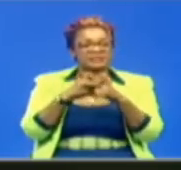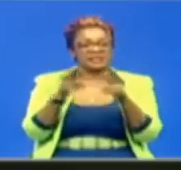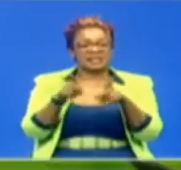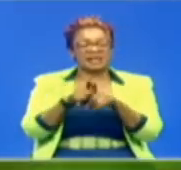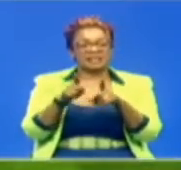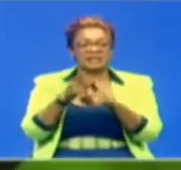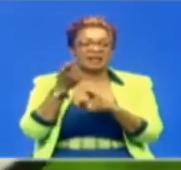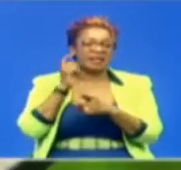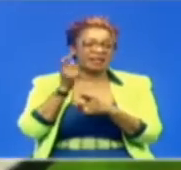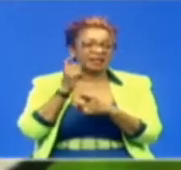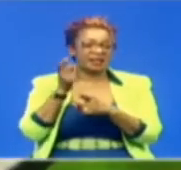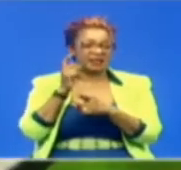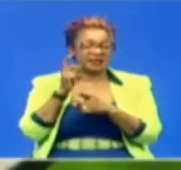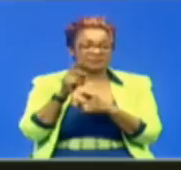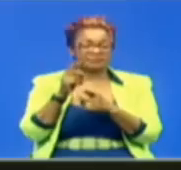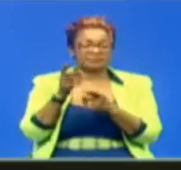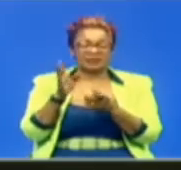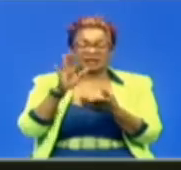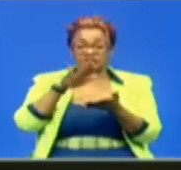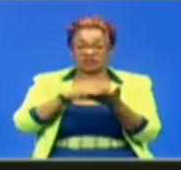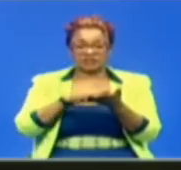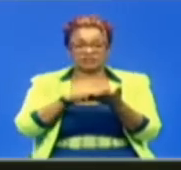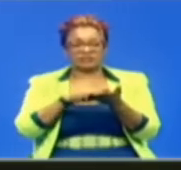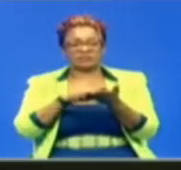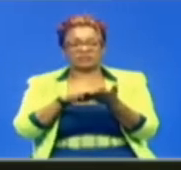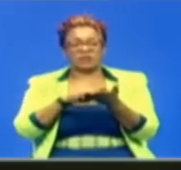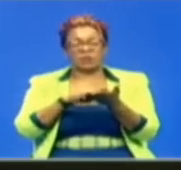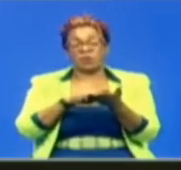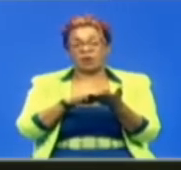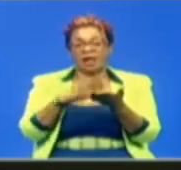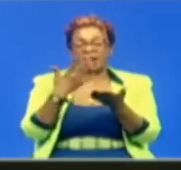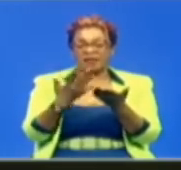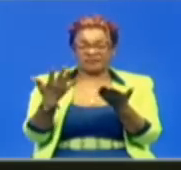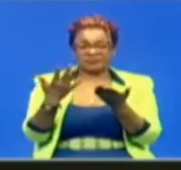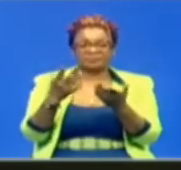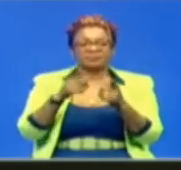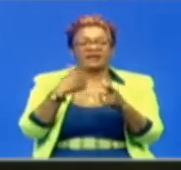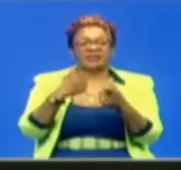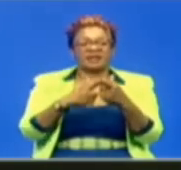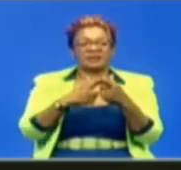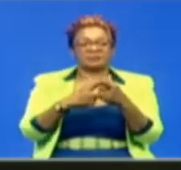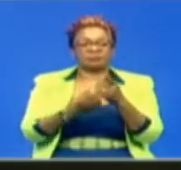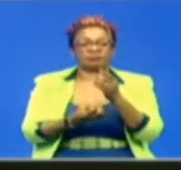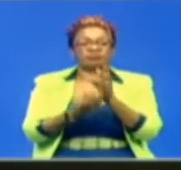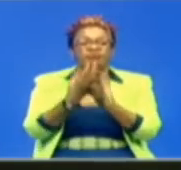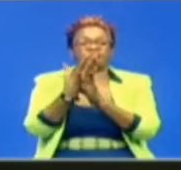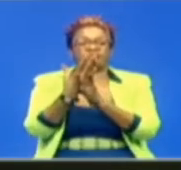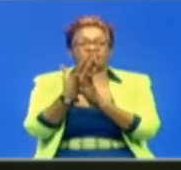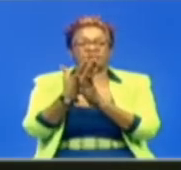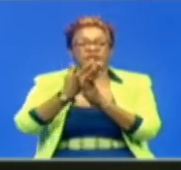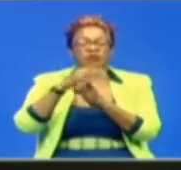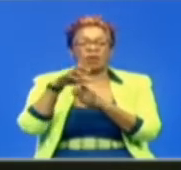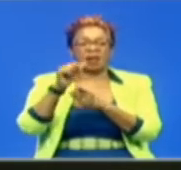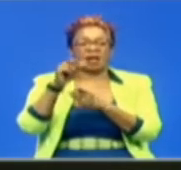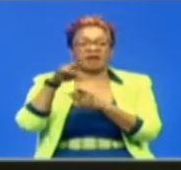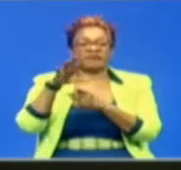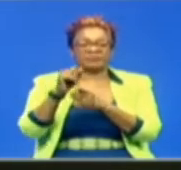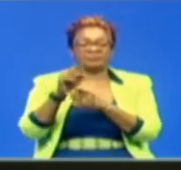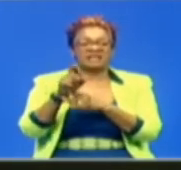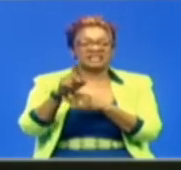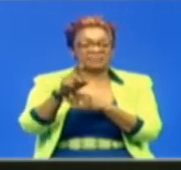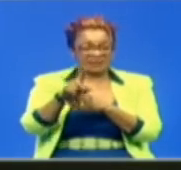egg, typically attached to the underside of a leaf. The egg hatches into the butterfly's larval form, the caterpillar.